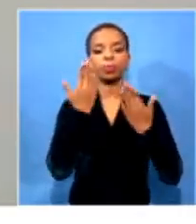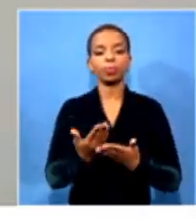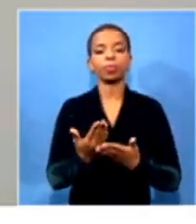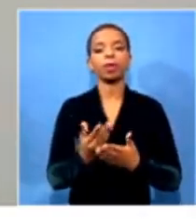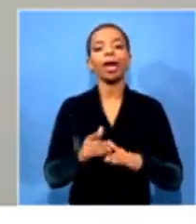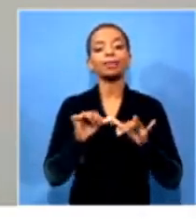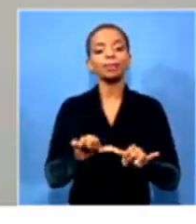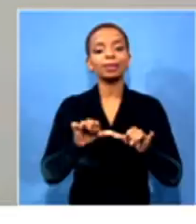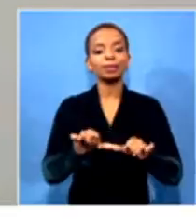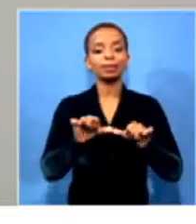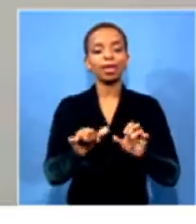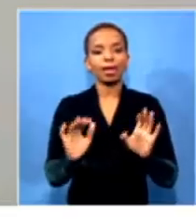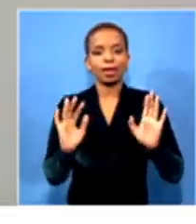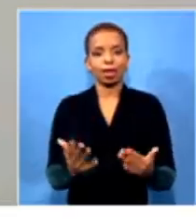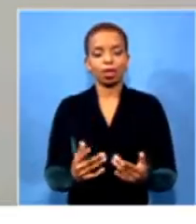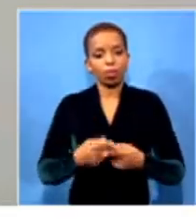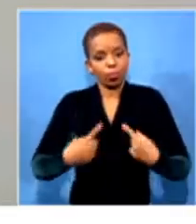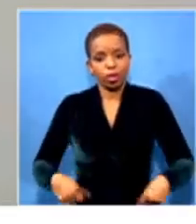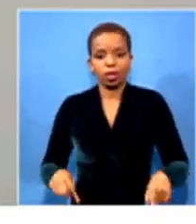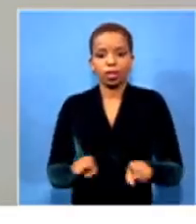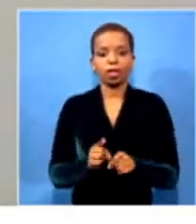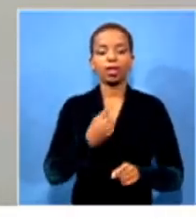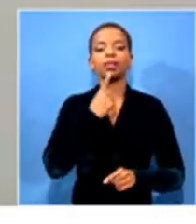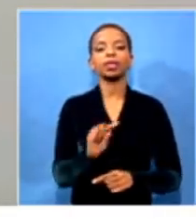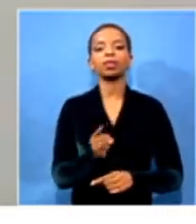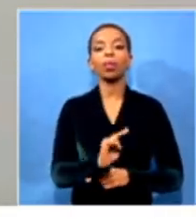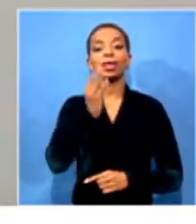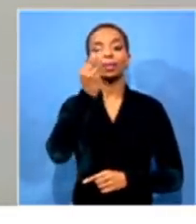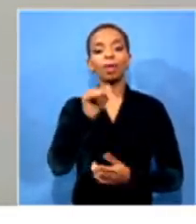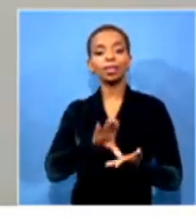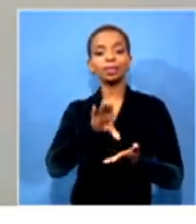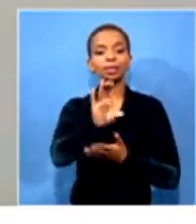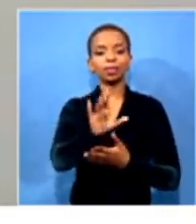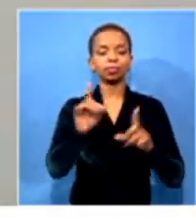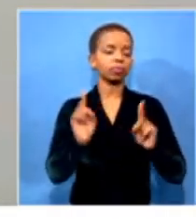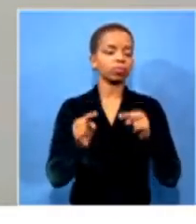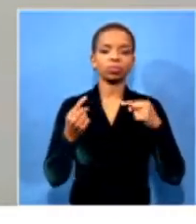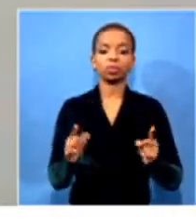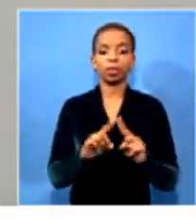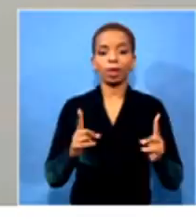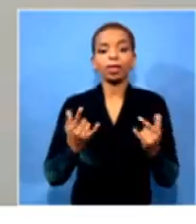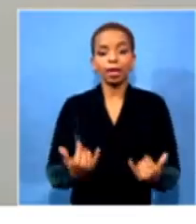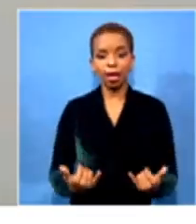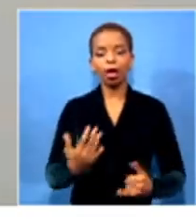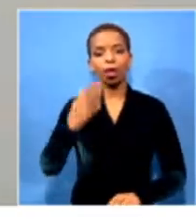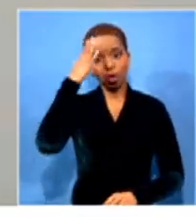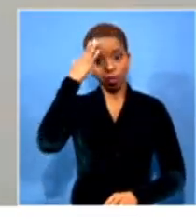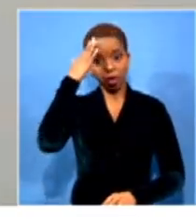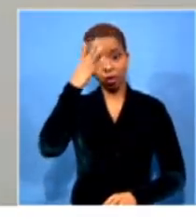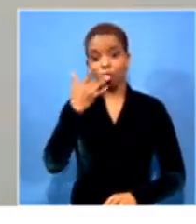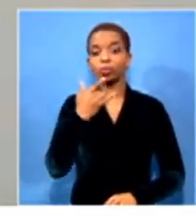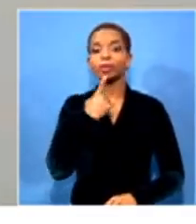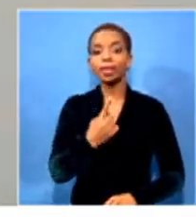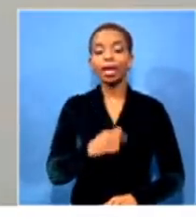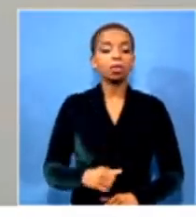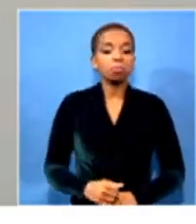every single bank should have said, we actually cannot lend you any money. But of course, we now know that what the government would simply say is that, well, if you don't trust SAA,